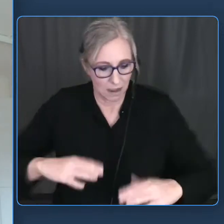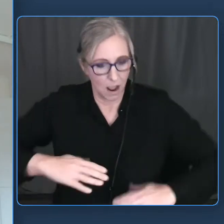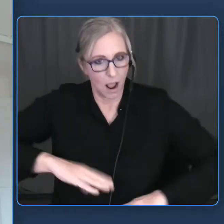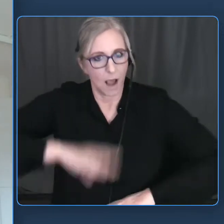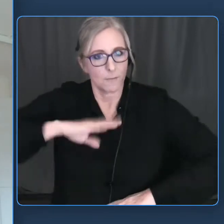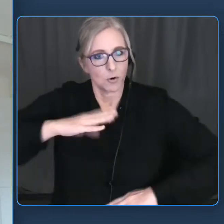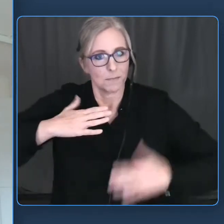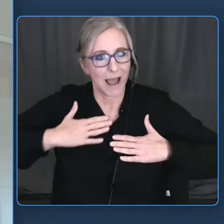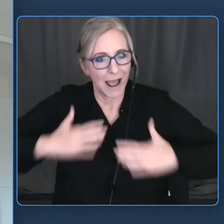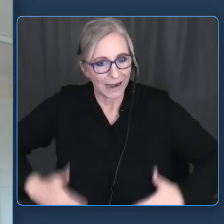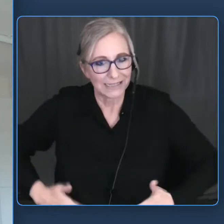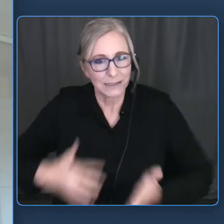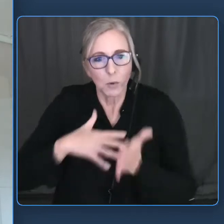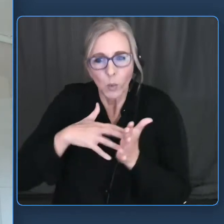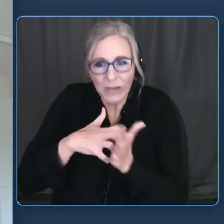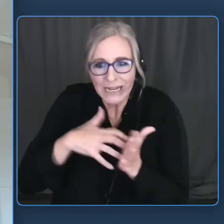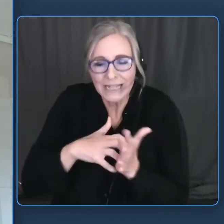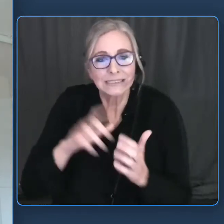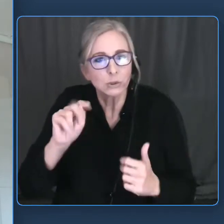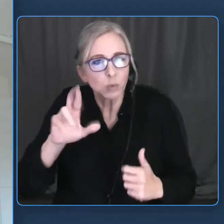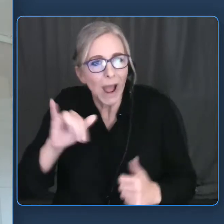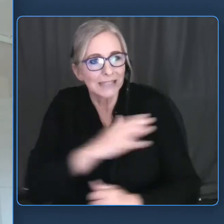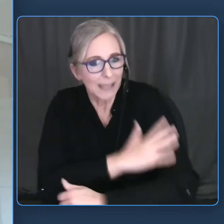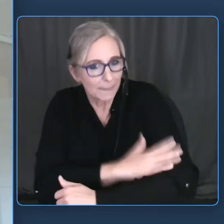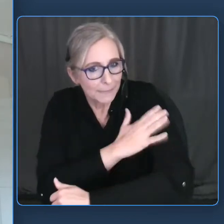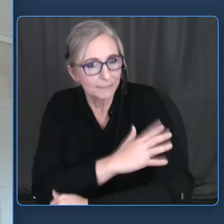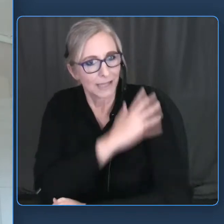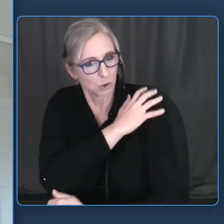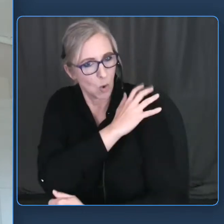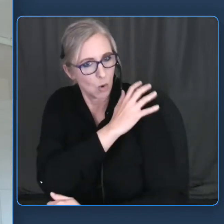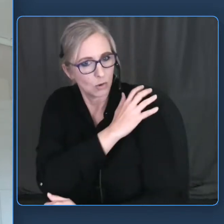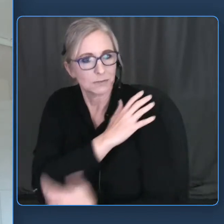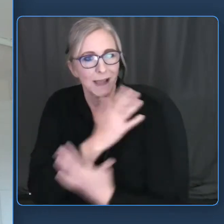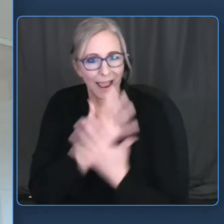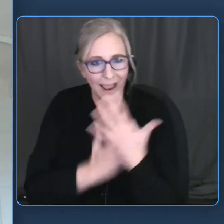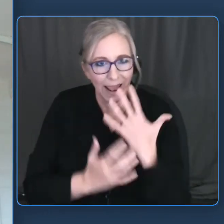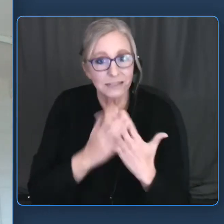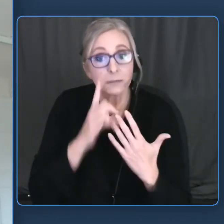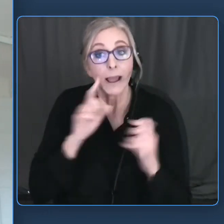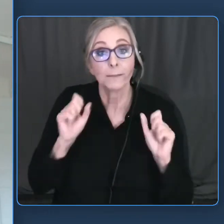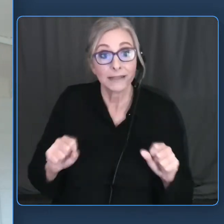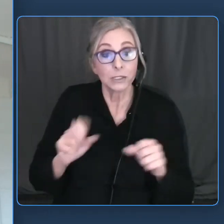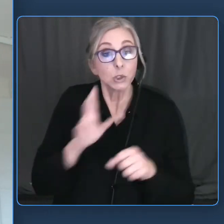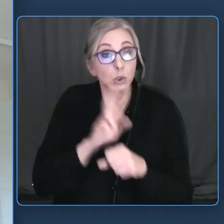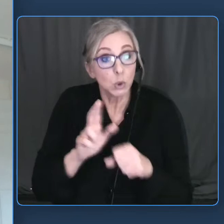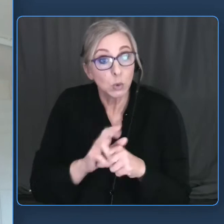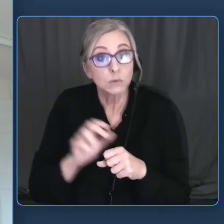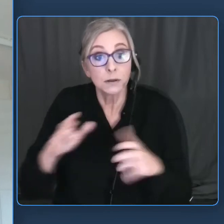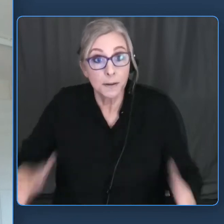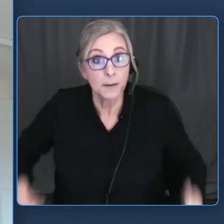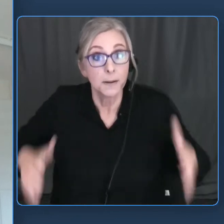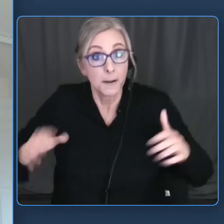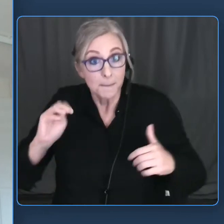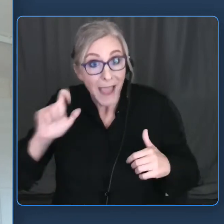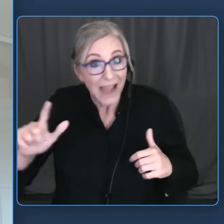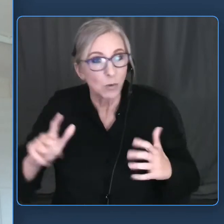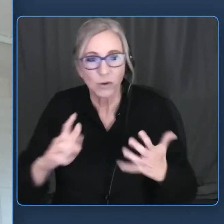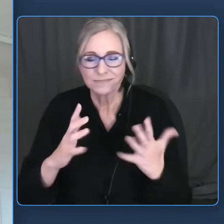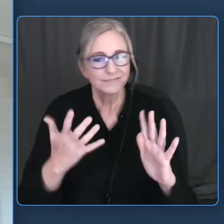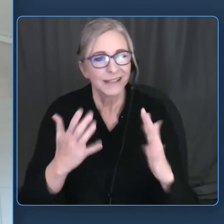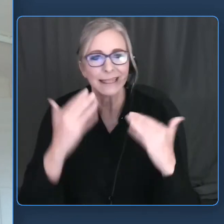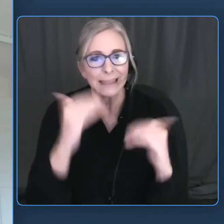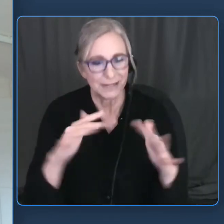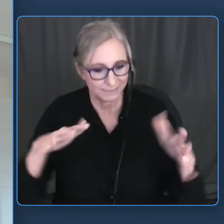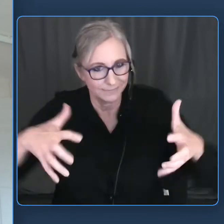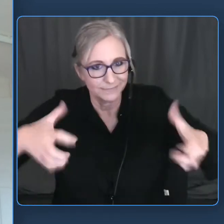some weakness in my triceps, my shoulders, my hands. So my ability to use a manual wheelchair is limited due to